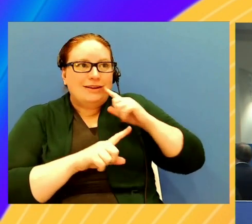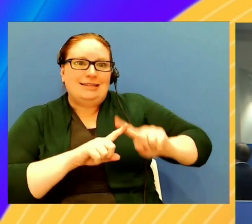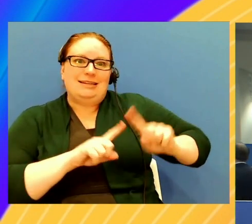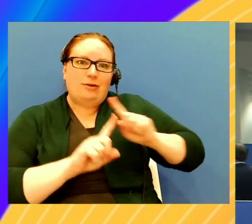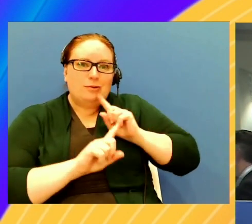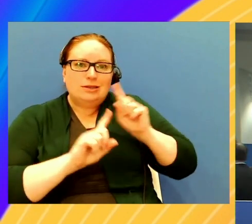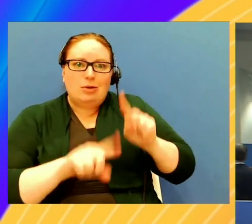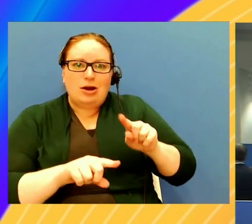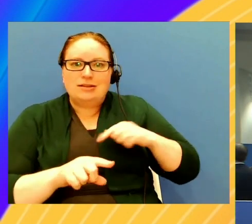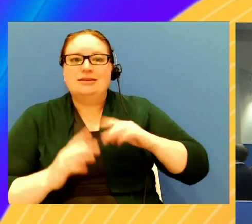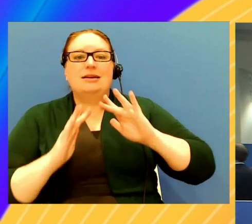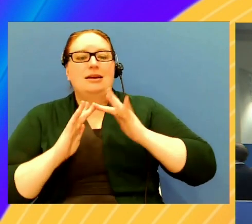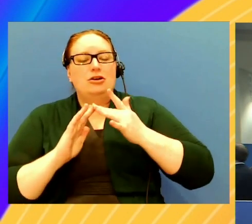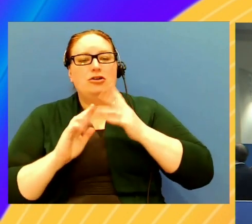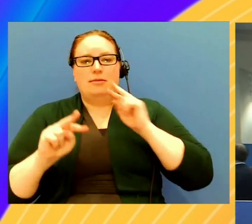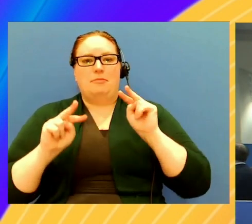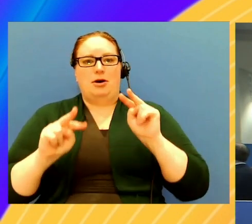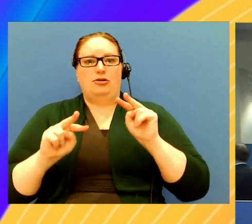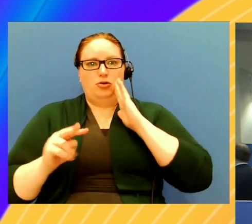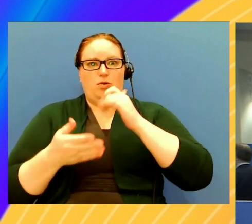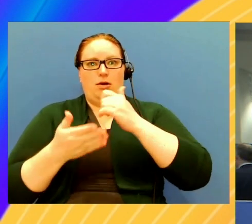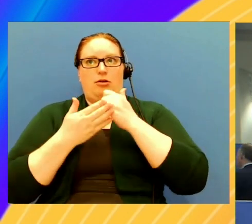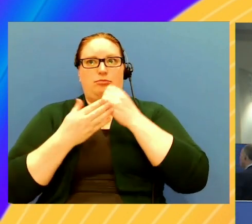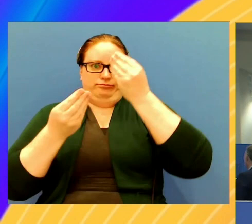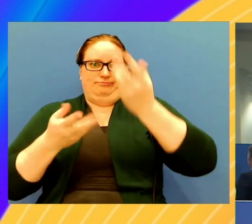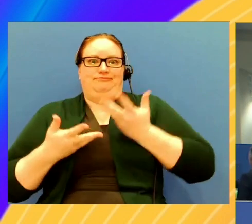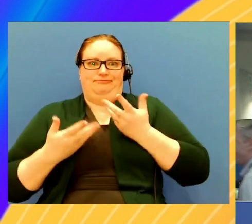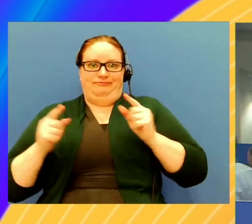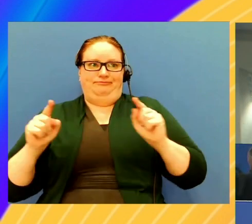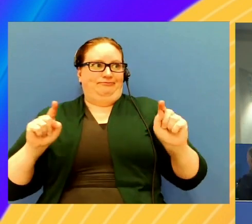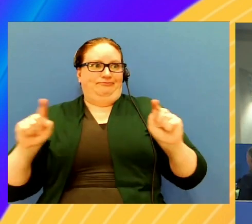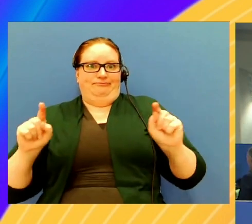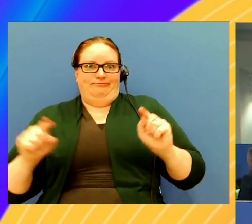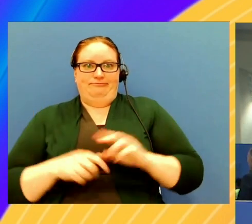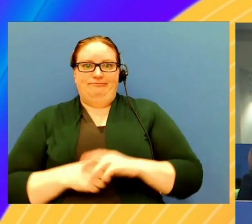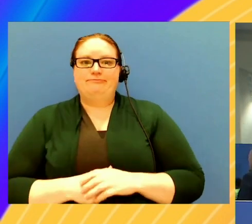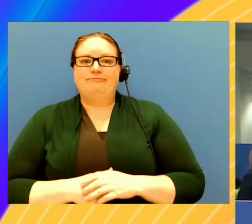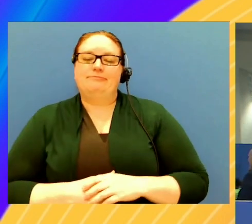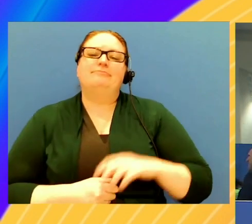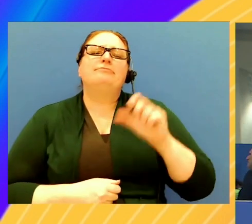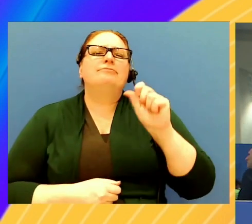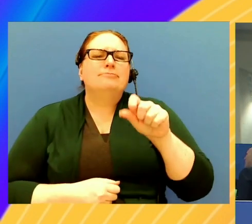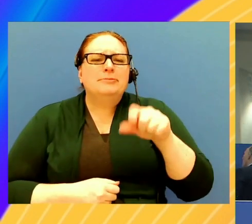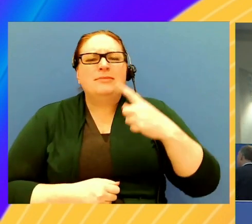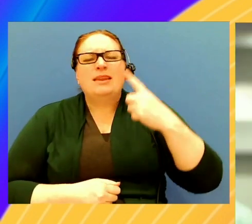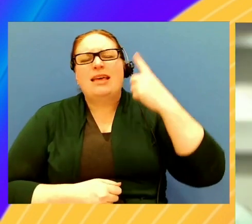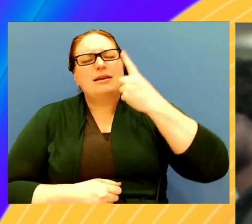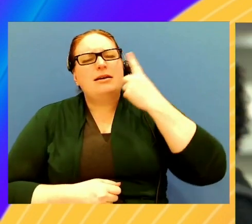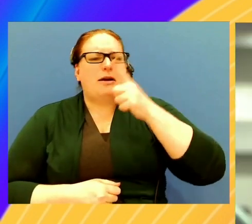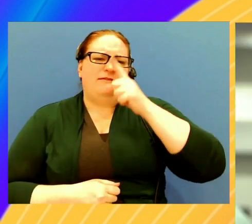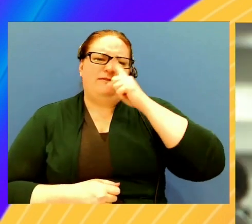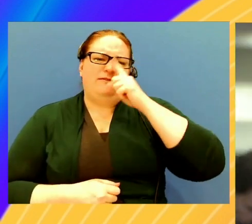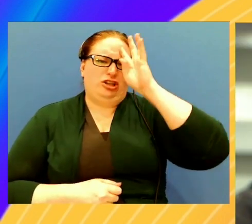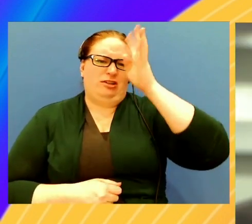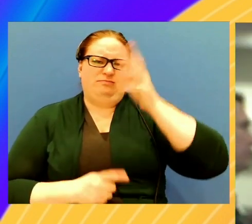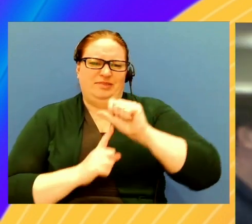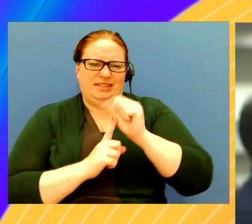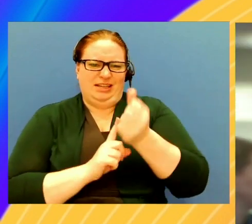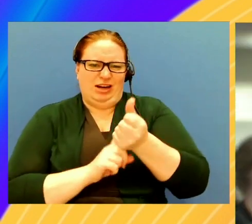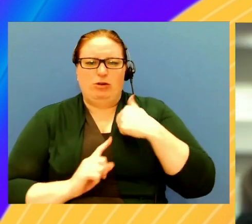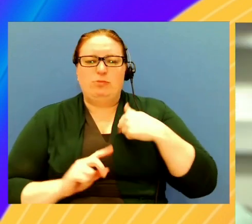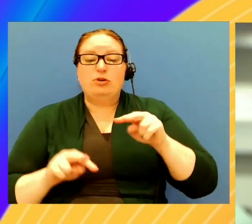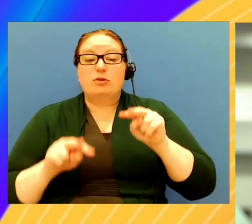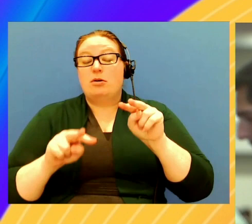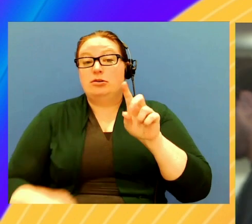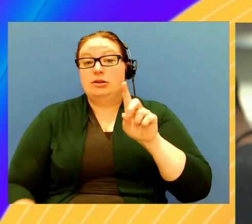the Internet Monitor will help you see that. Yeah. So think about a fictional scenario like this. Your monitoring dashboards